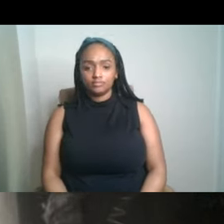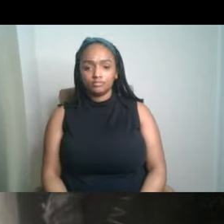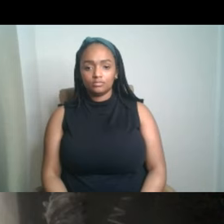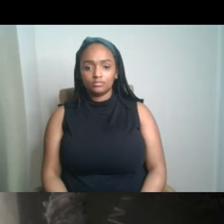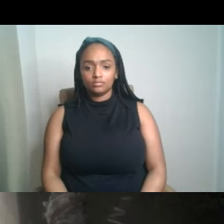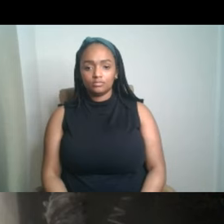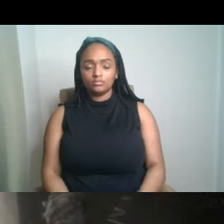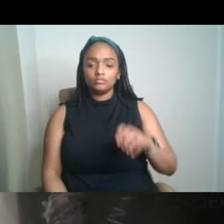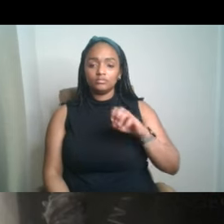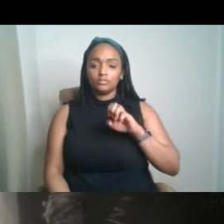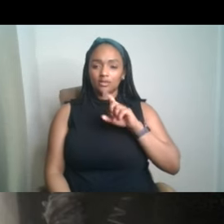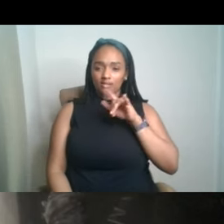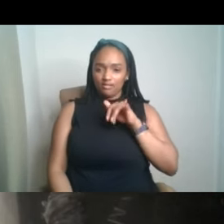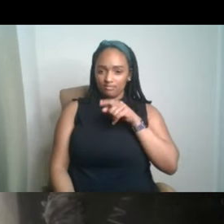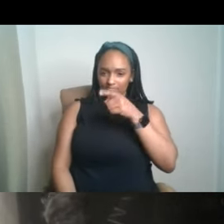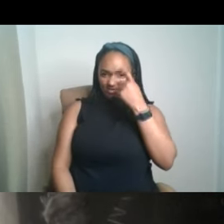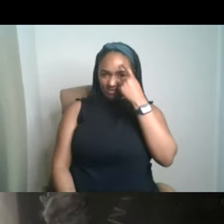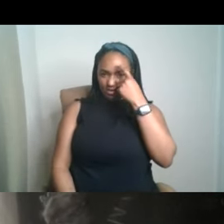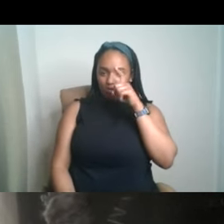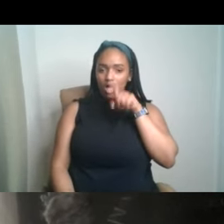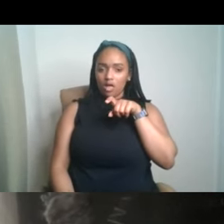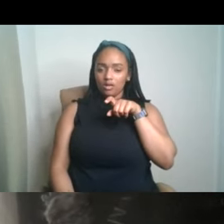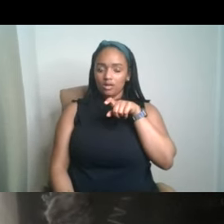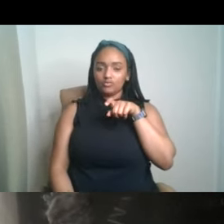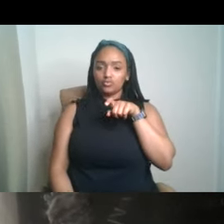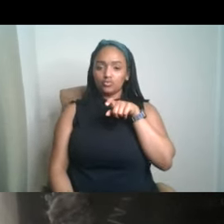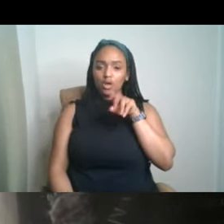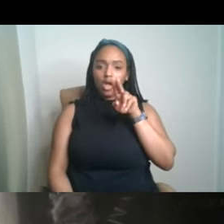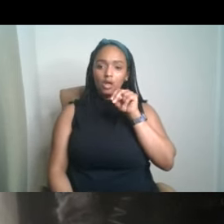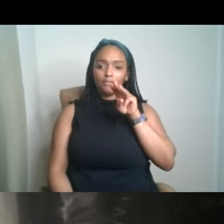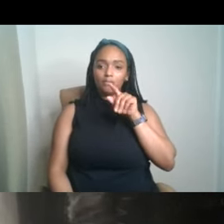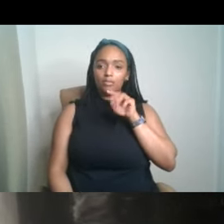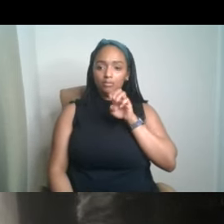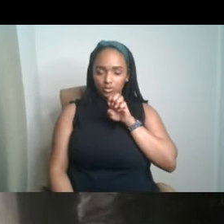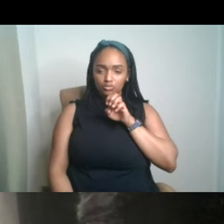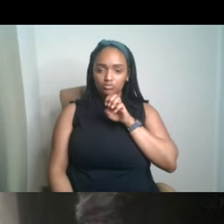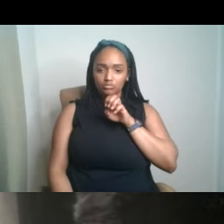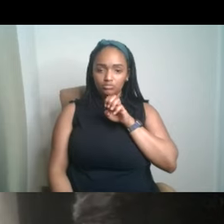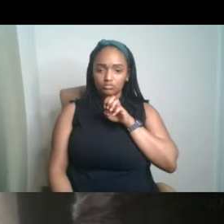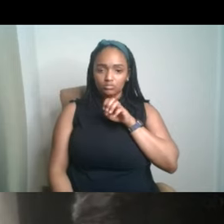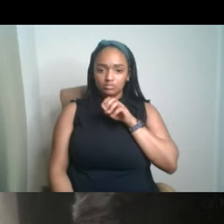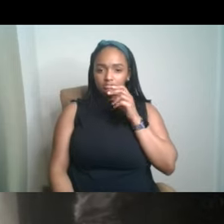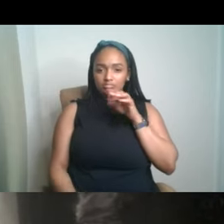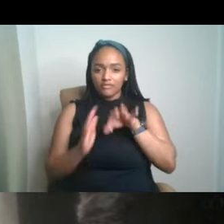Eli, I think you need to unmute yourself. Let's find you and we'll see if we could spotlight you.